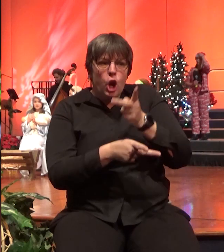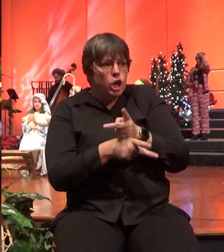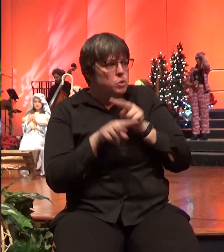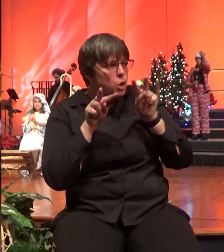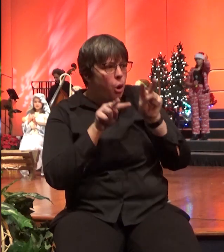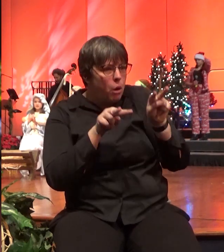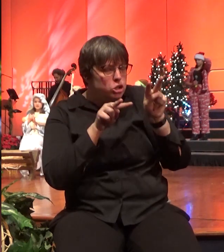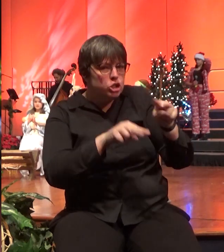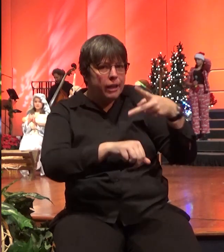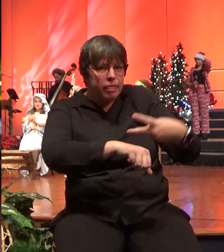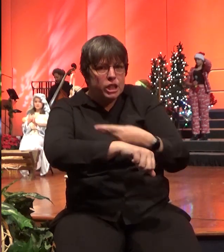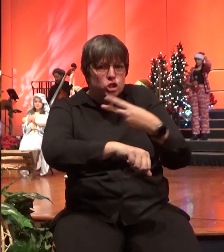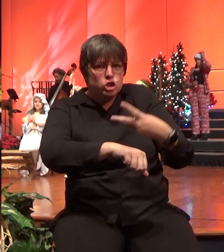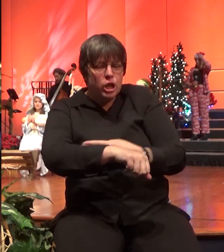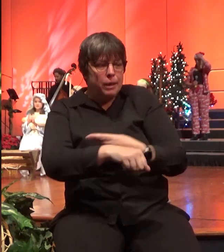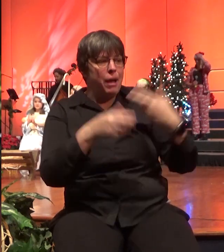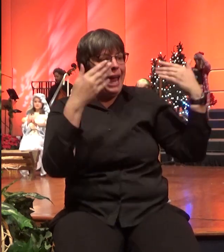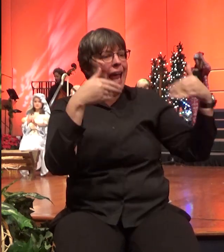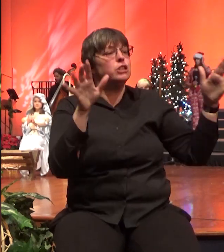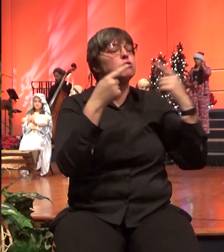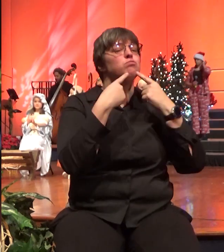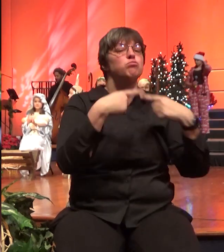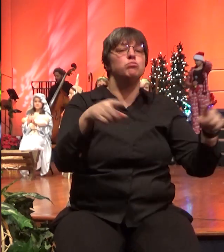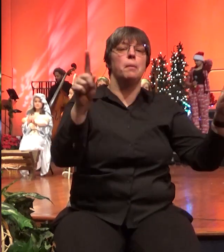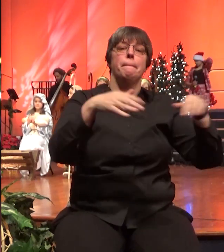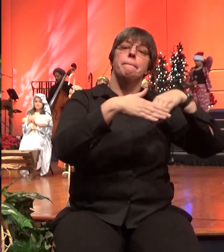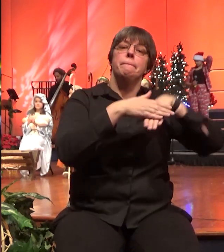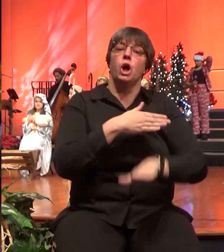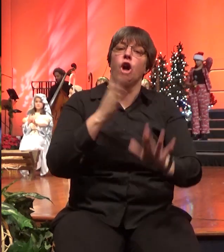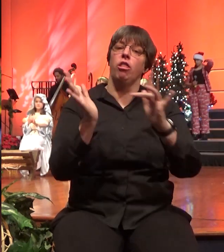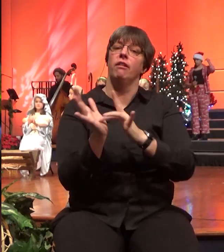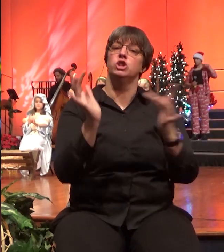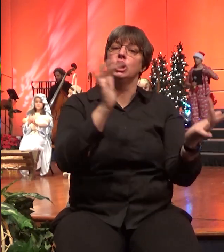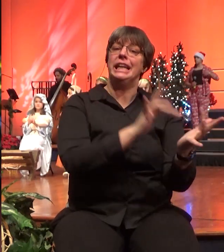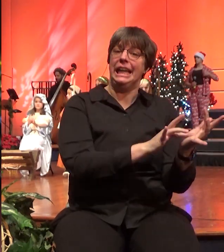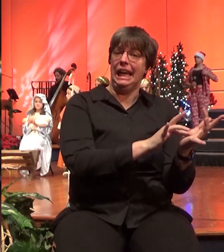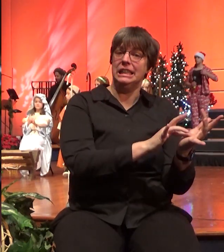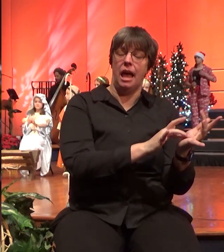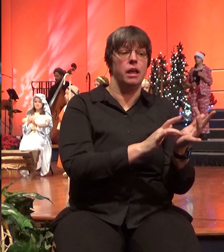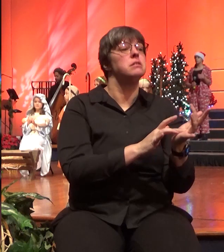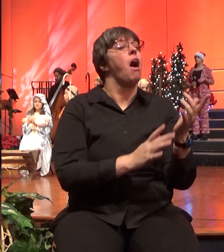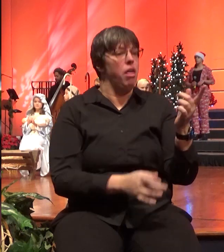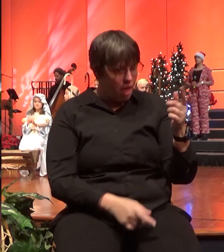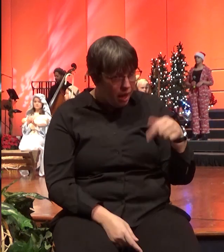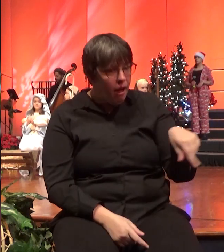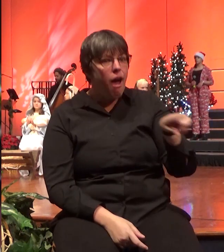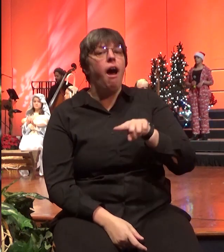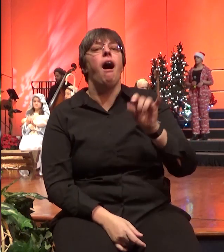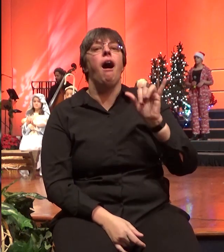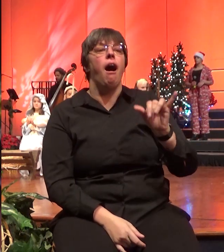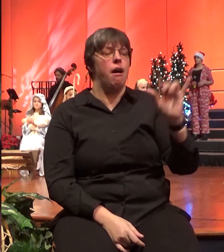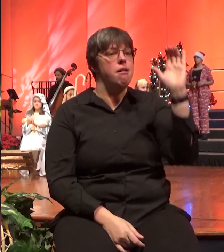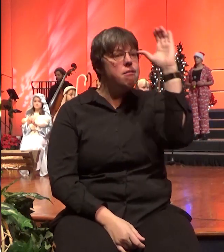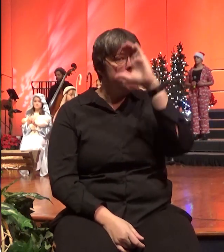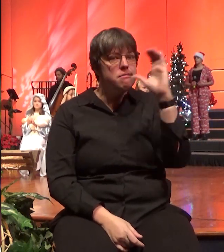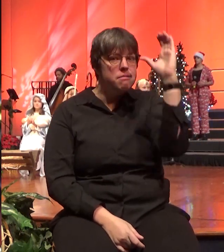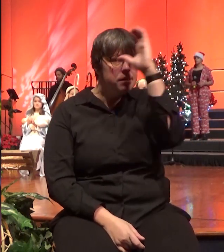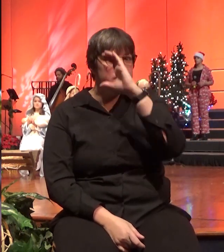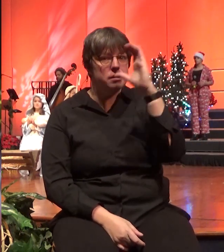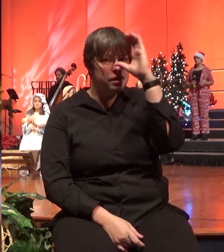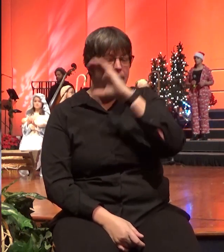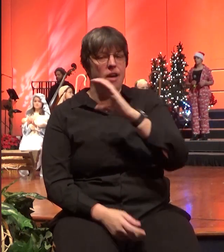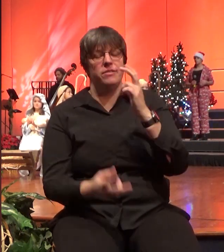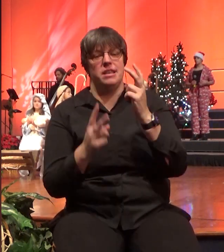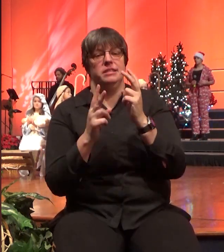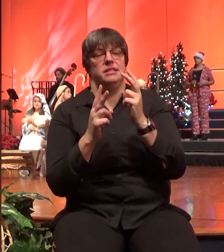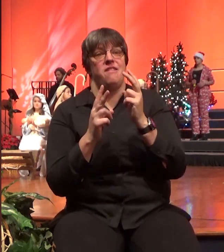angel told them of the birth of Jesus. They too went in search of this